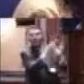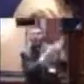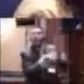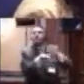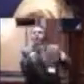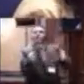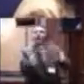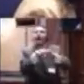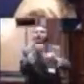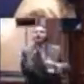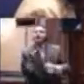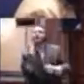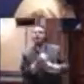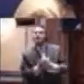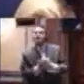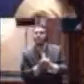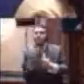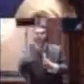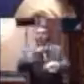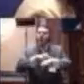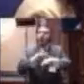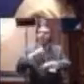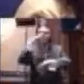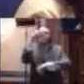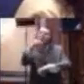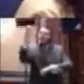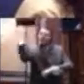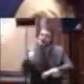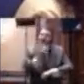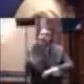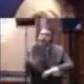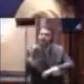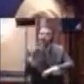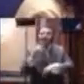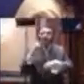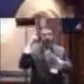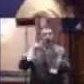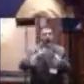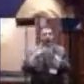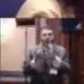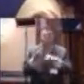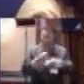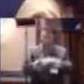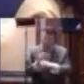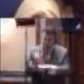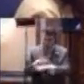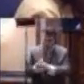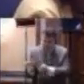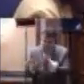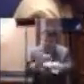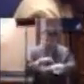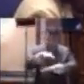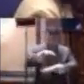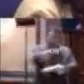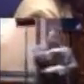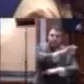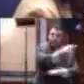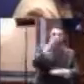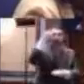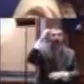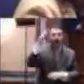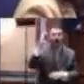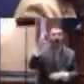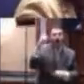longer time. What happened in the interim, I think it's very clear and it's known that in the 80s as